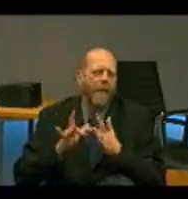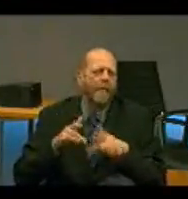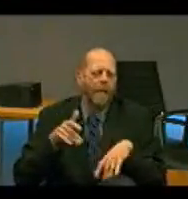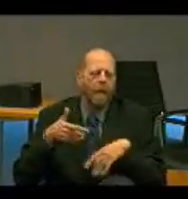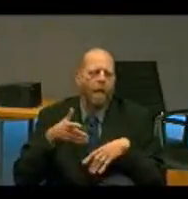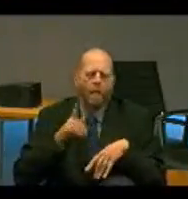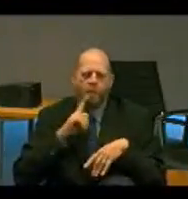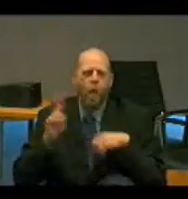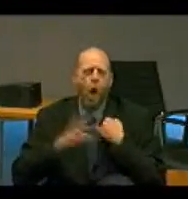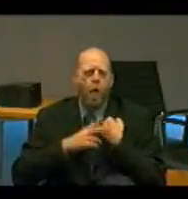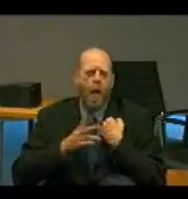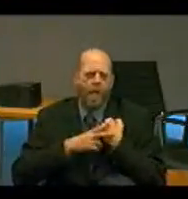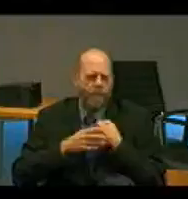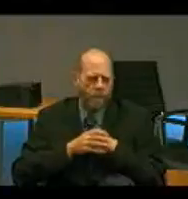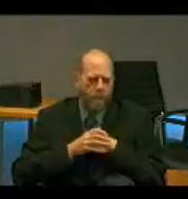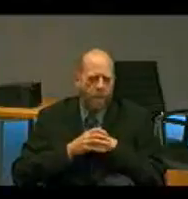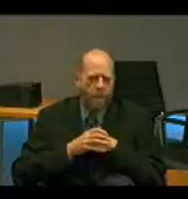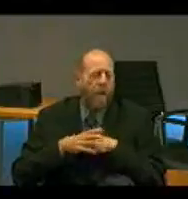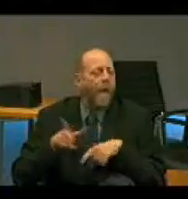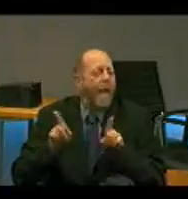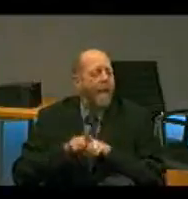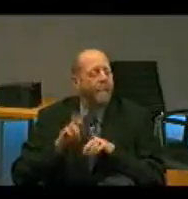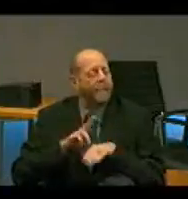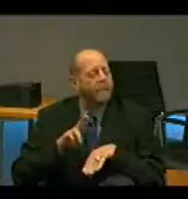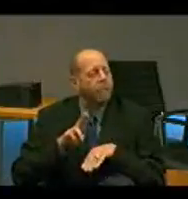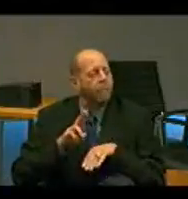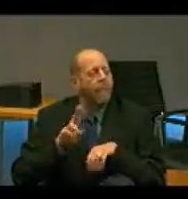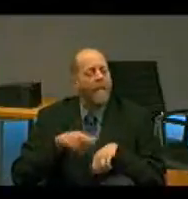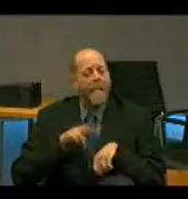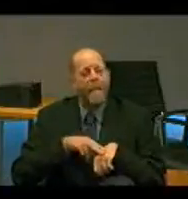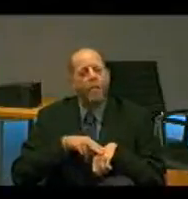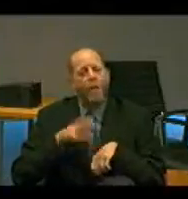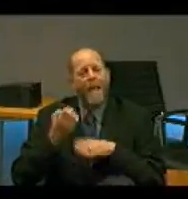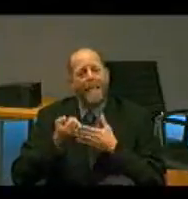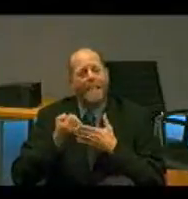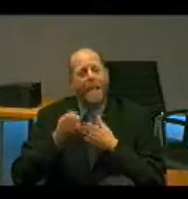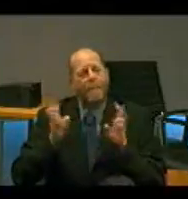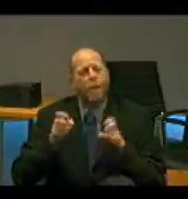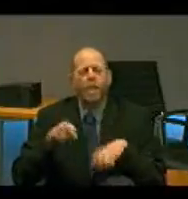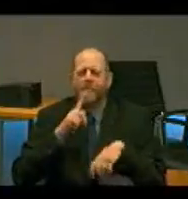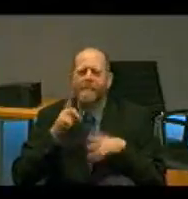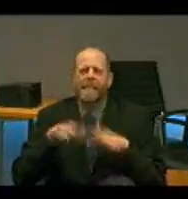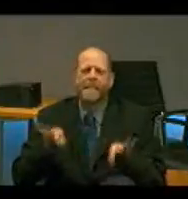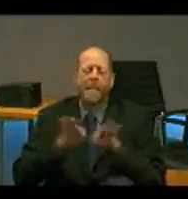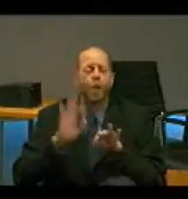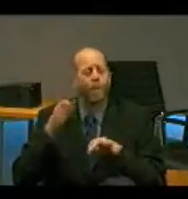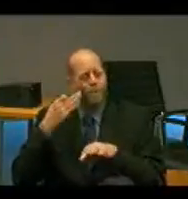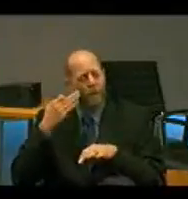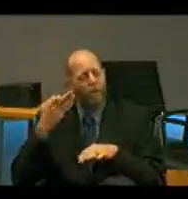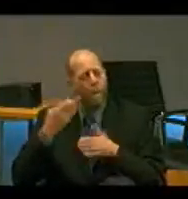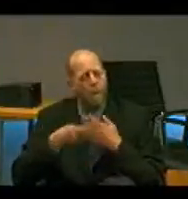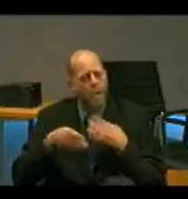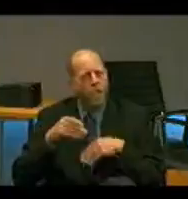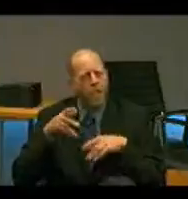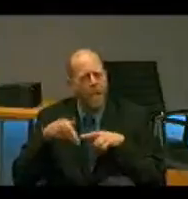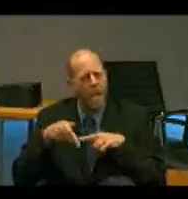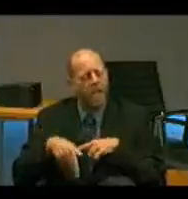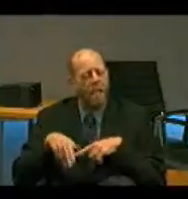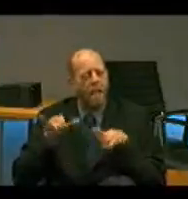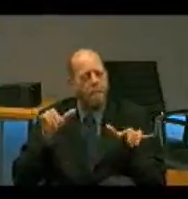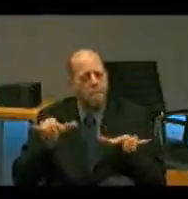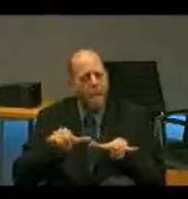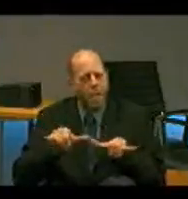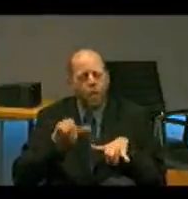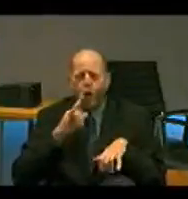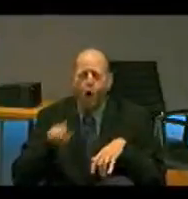to be archived. As a national economic issue, this is essential. Federal budget cutting measures are